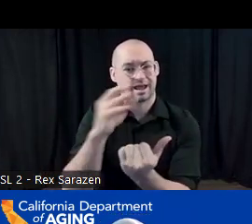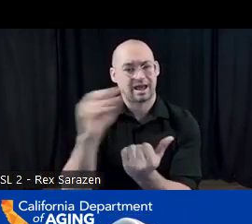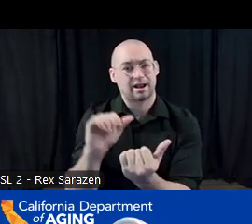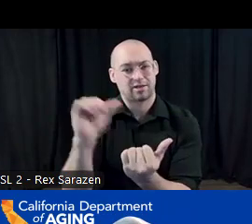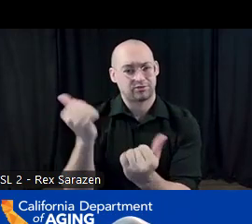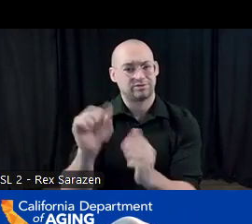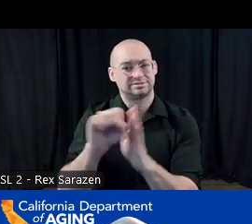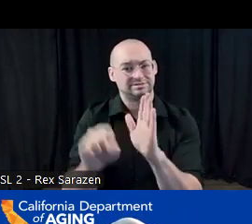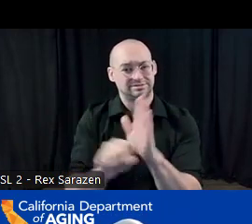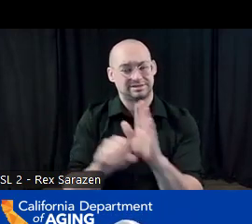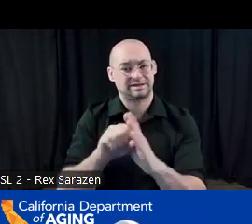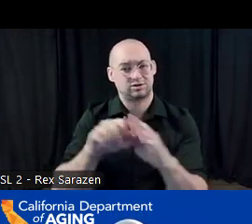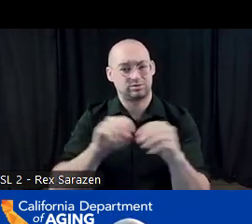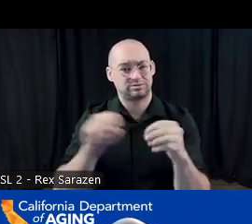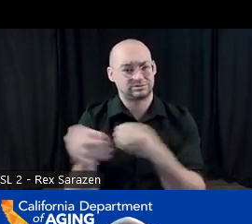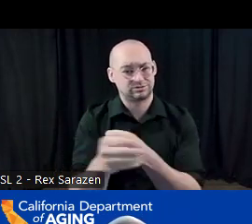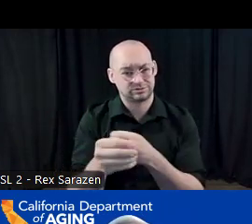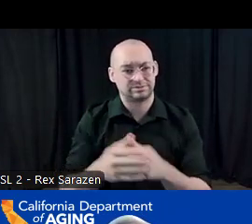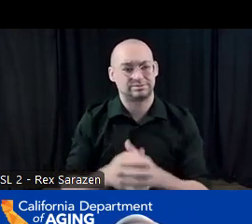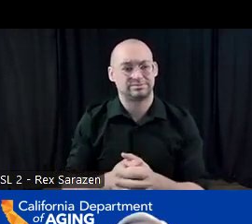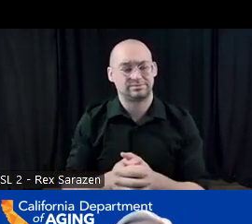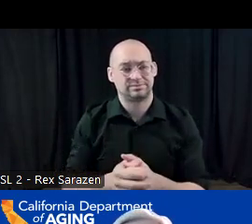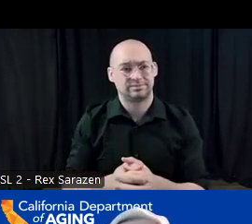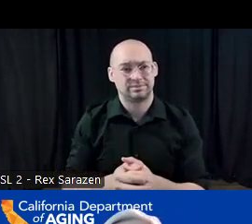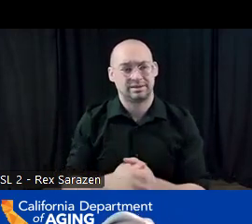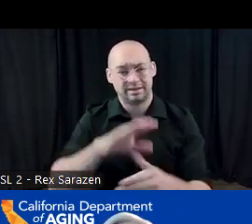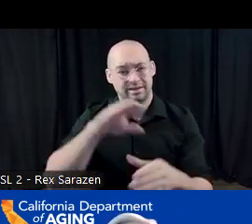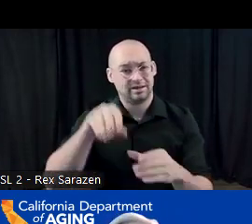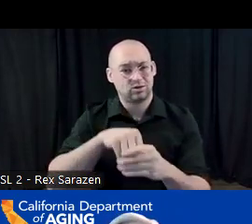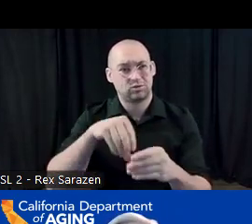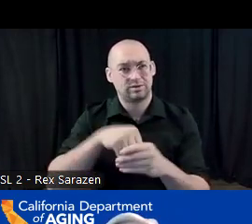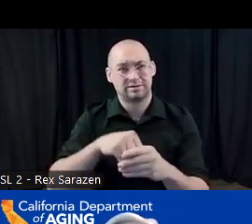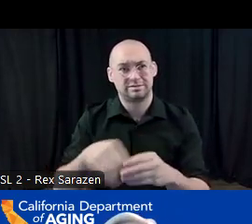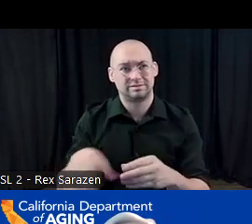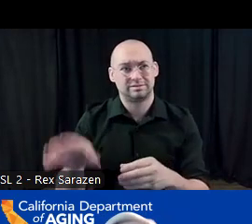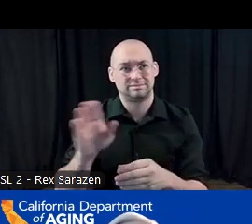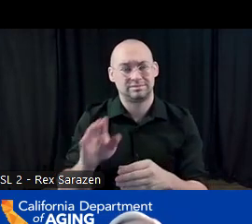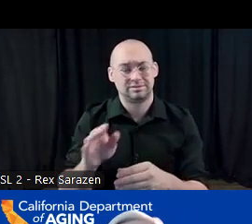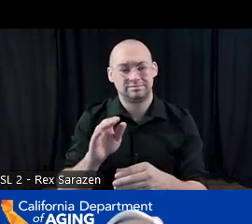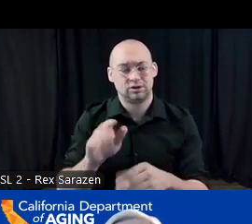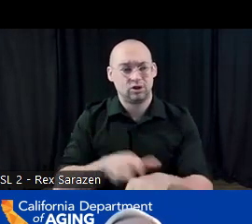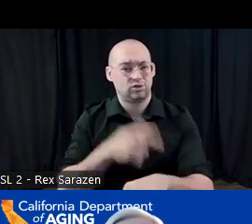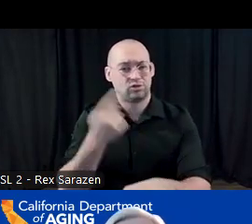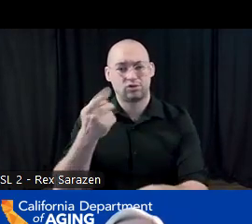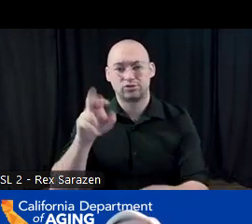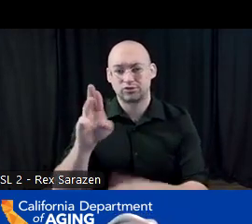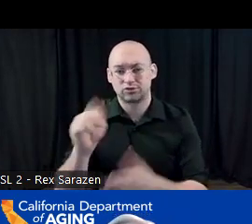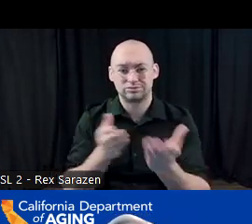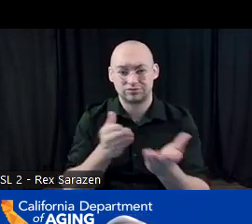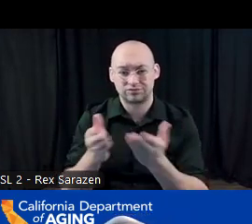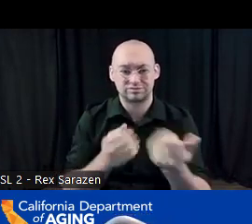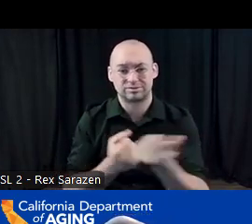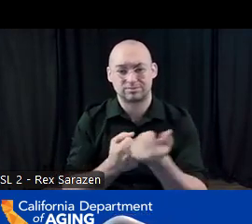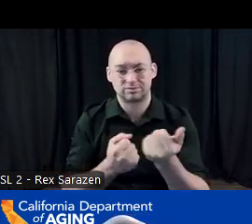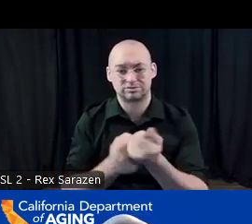on community living policies and programs, including but not limited to long-term services and supports, transportation, housing,